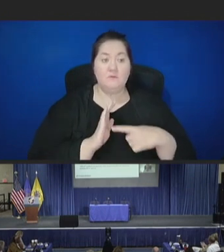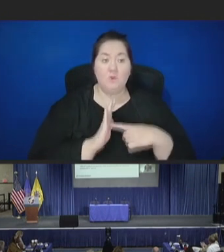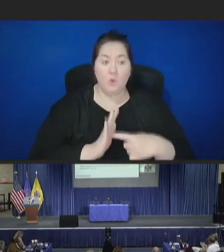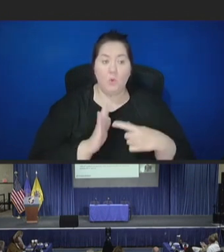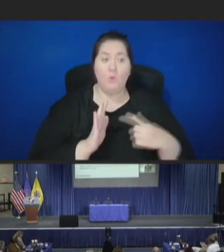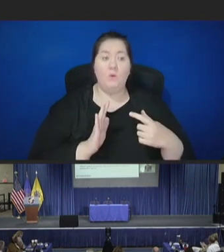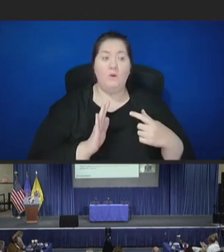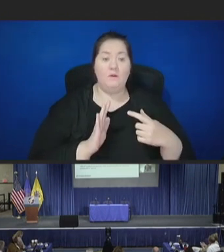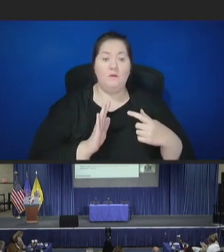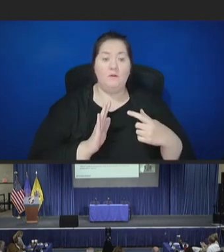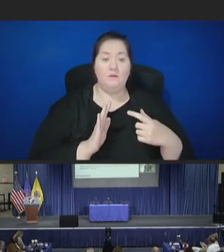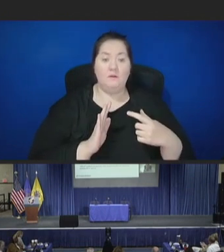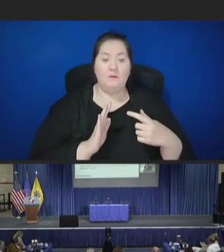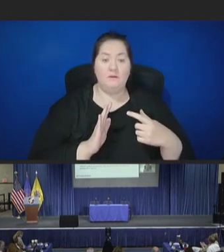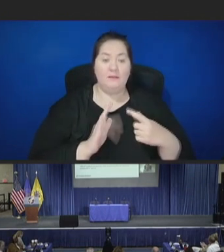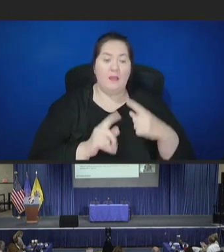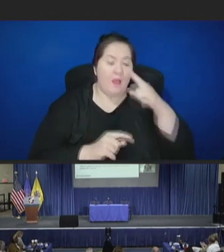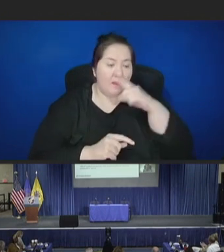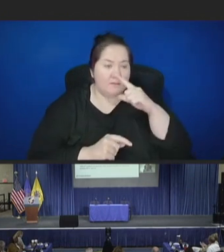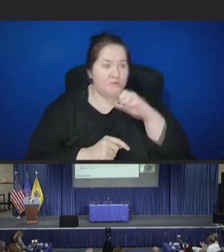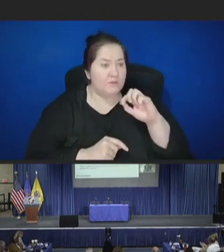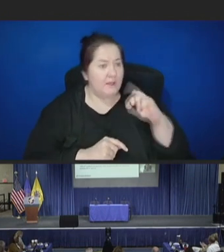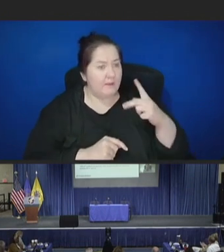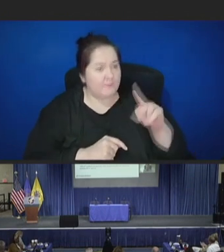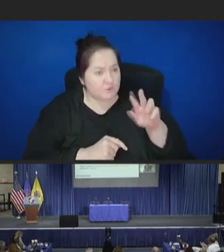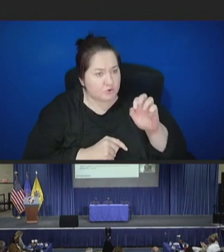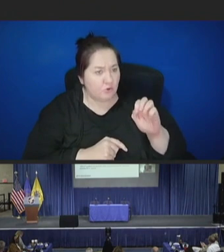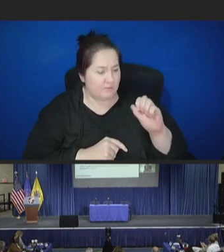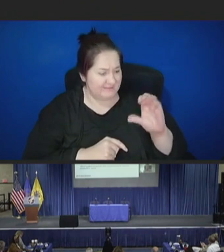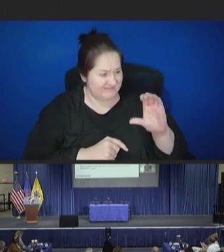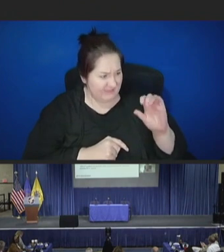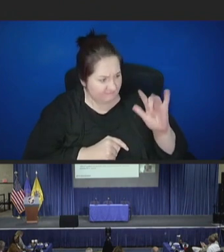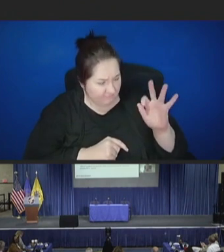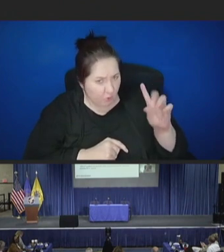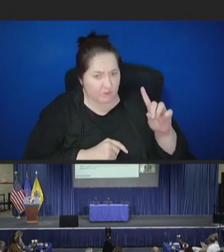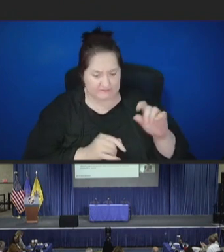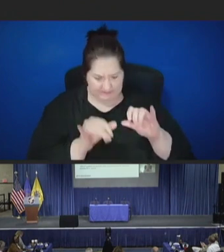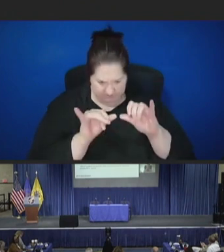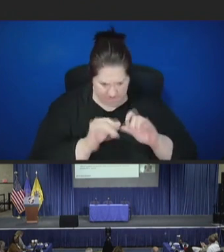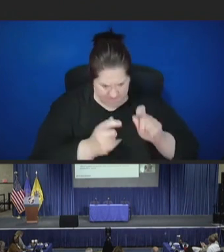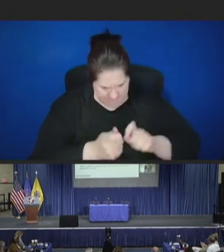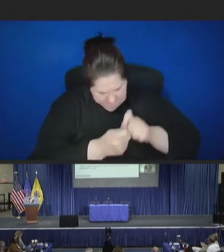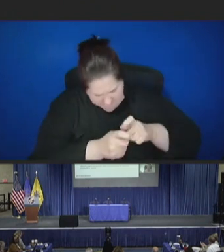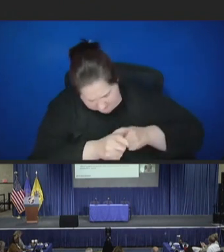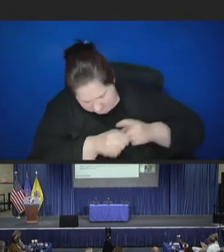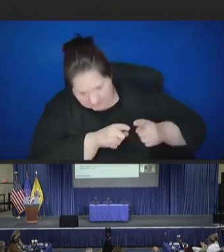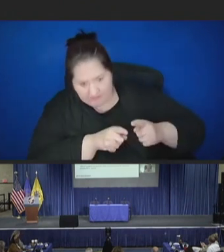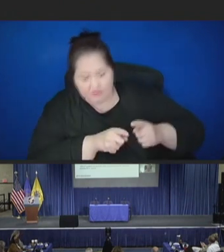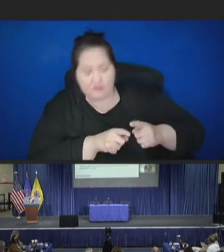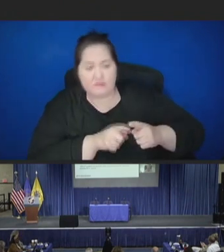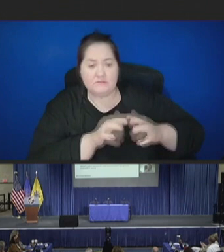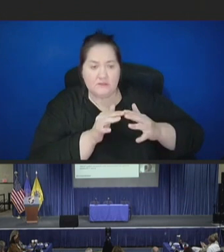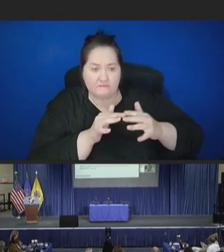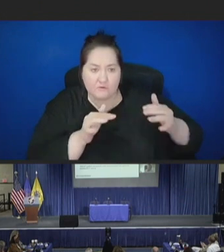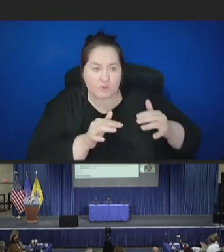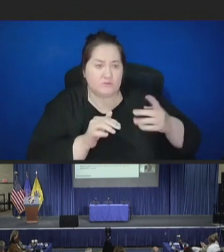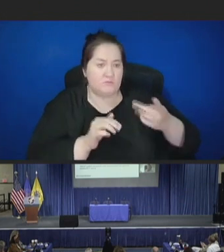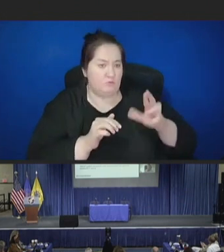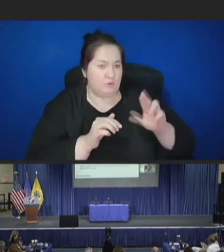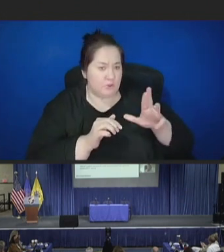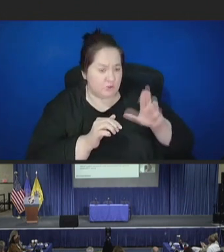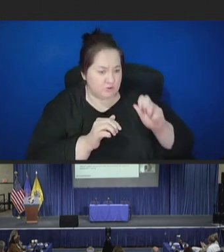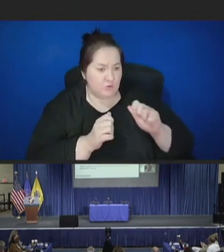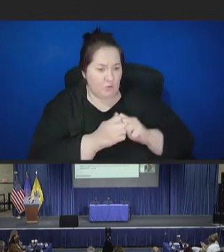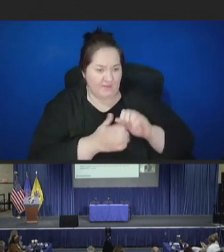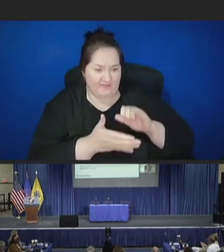these kind of artificial epitope scaffolds that are engineered to specifically engage diverse precursors with our